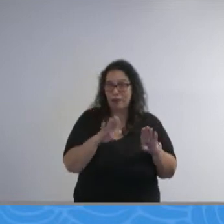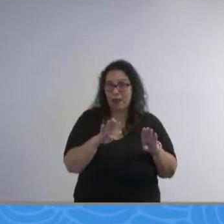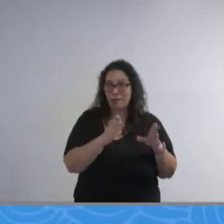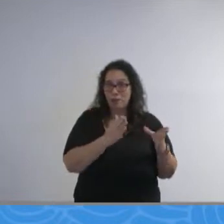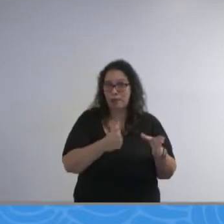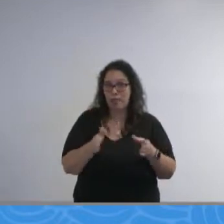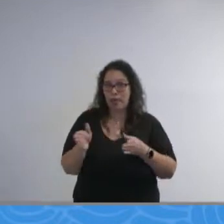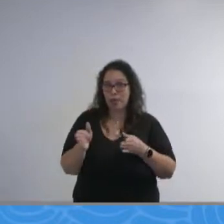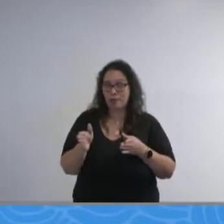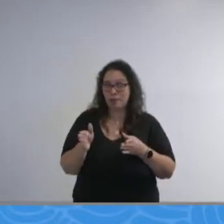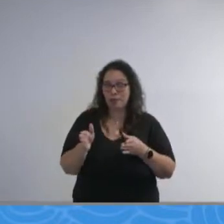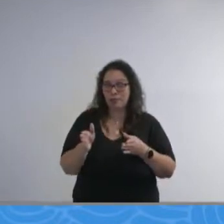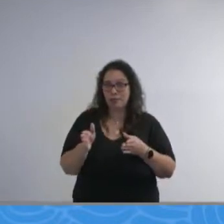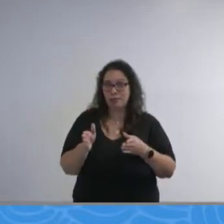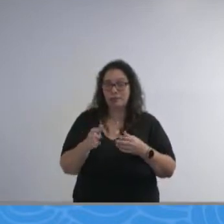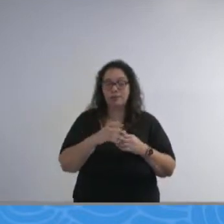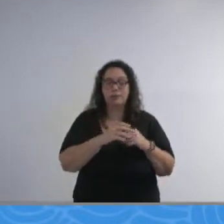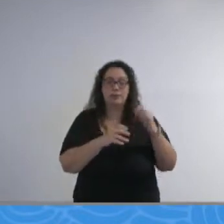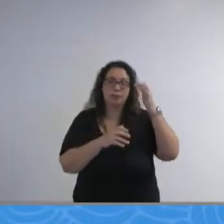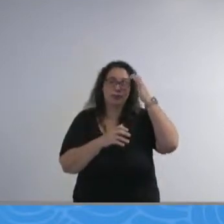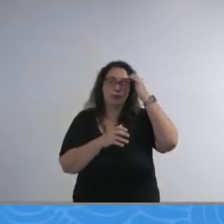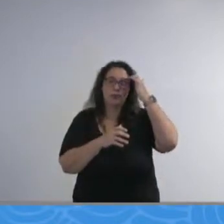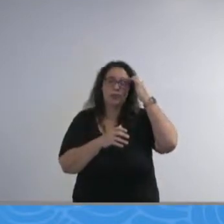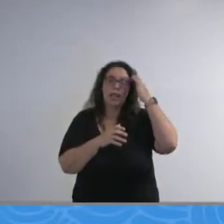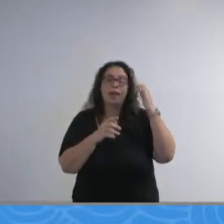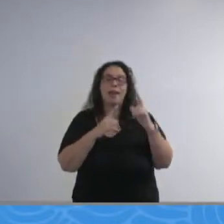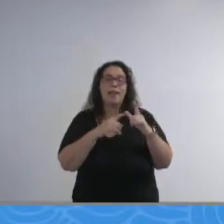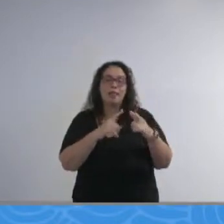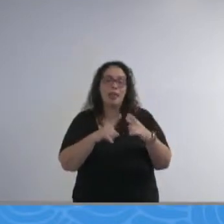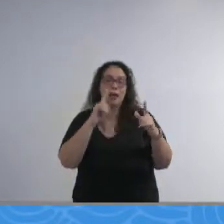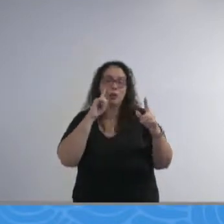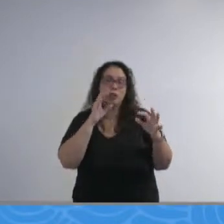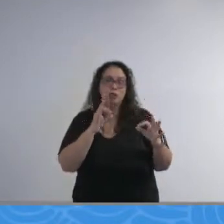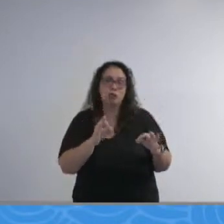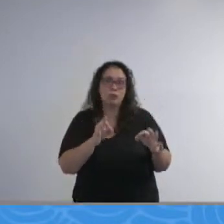in the IEP? And from there, we